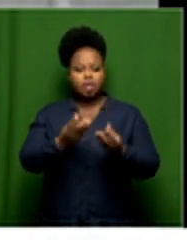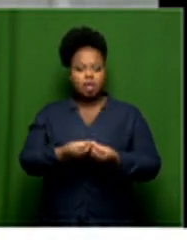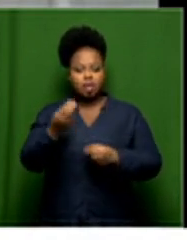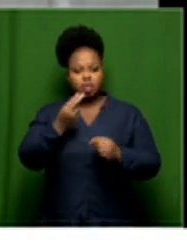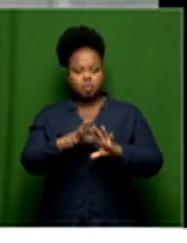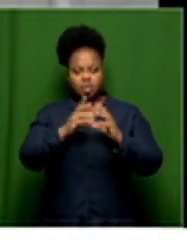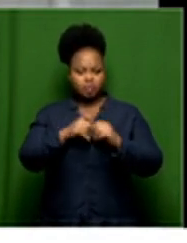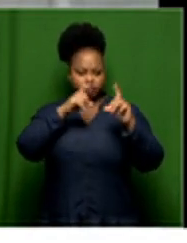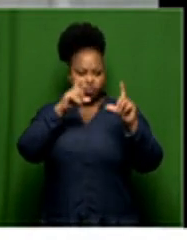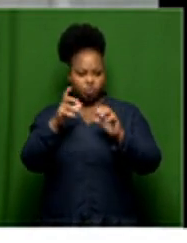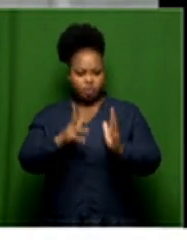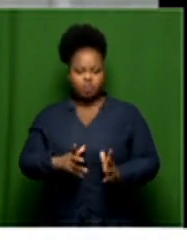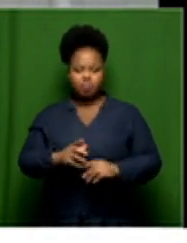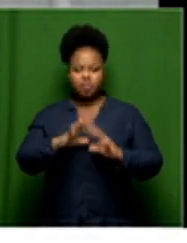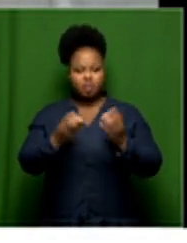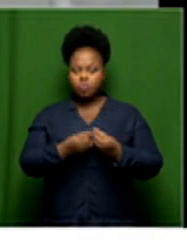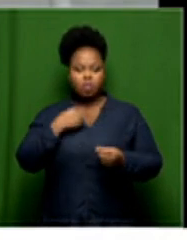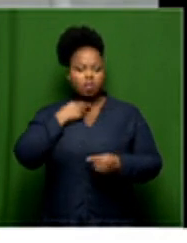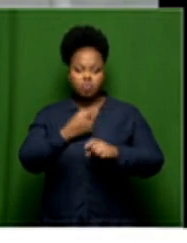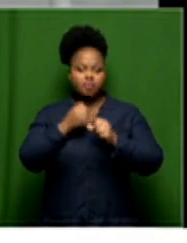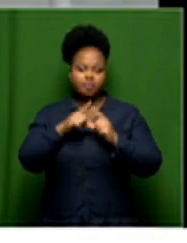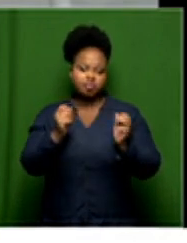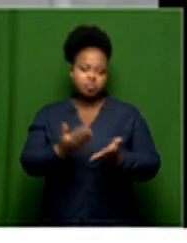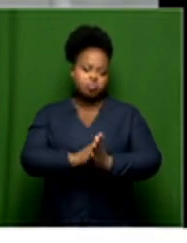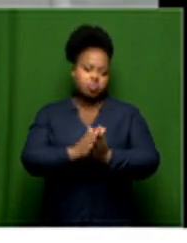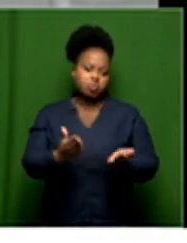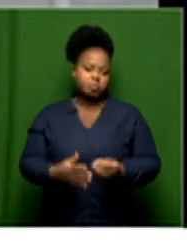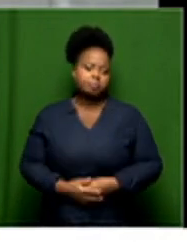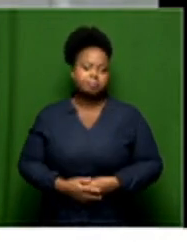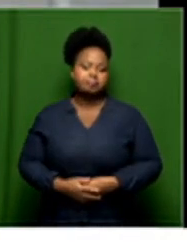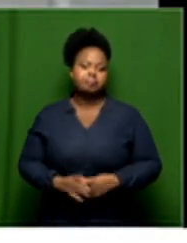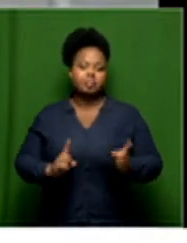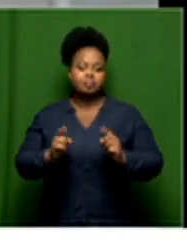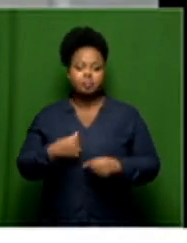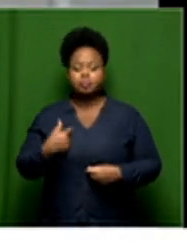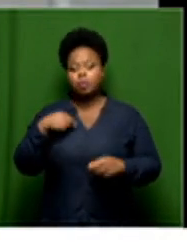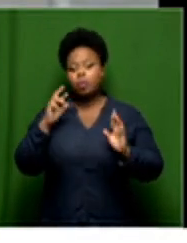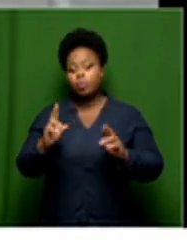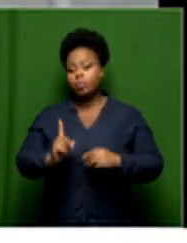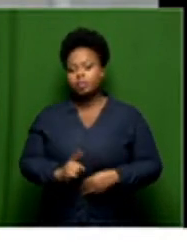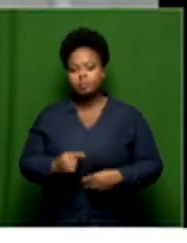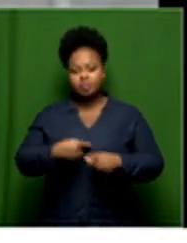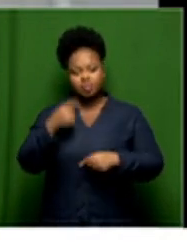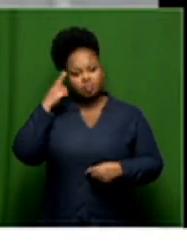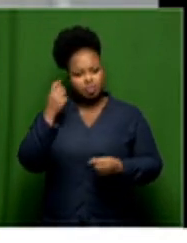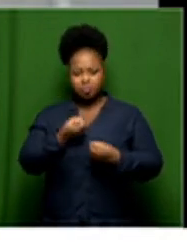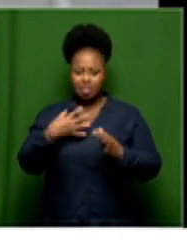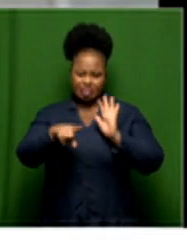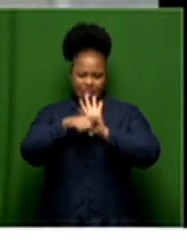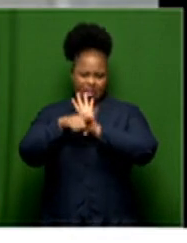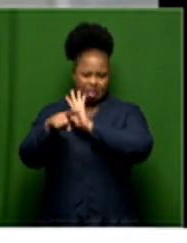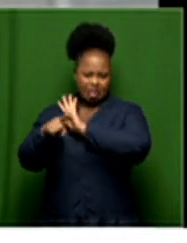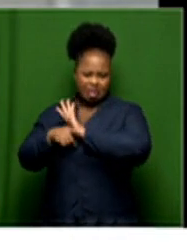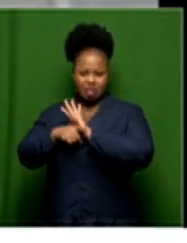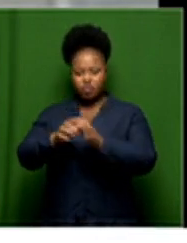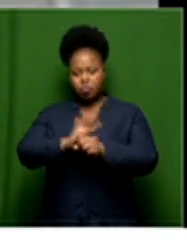artist and the photographer, we would have never completed the book. What am I hoping? I think there's a lot of negative, obviously, that's